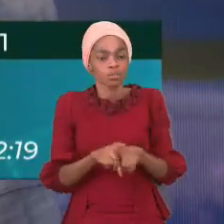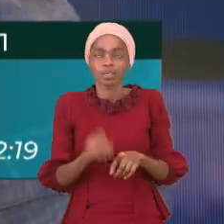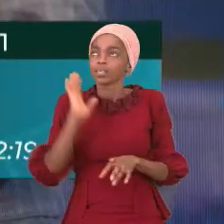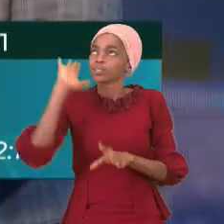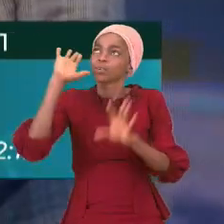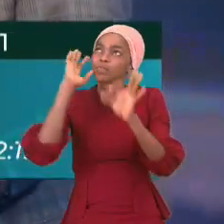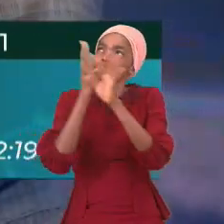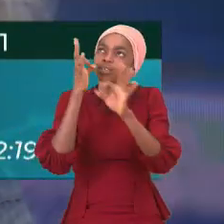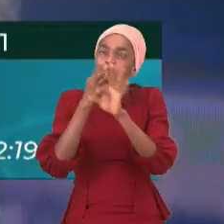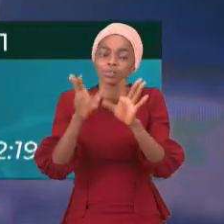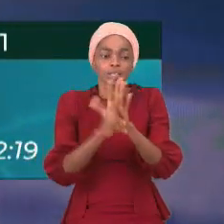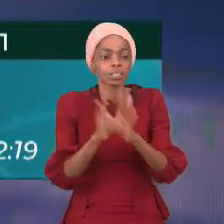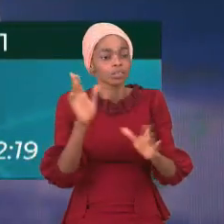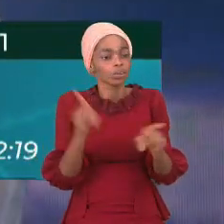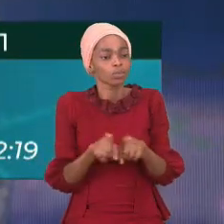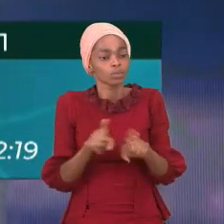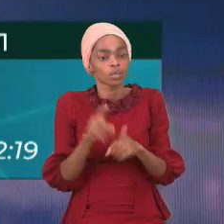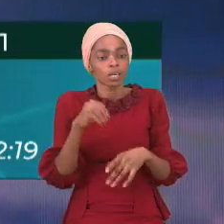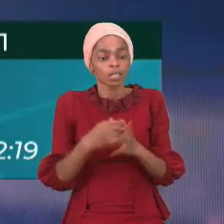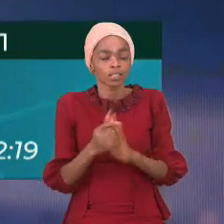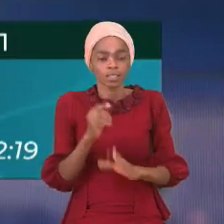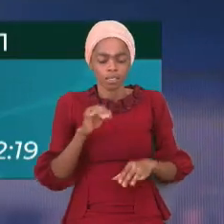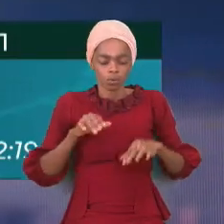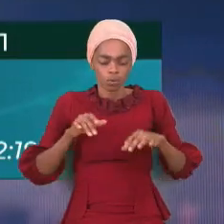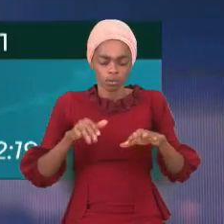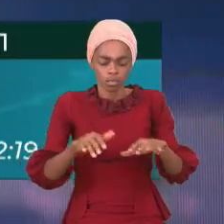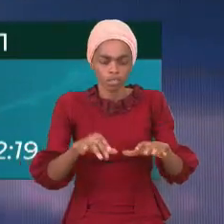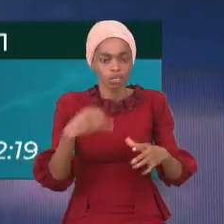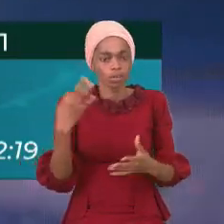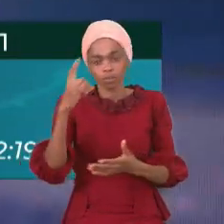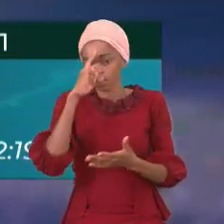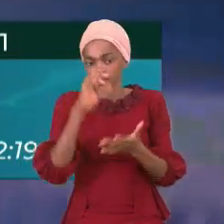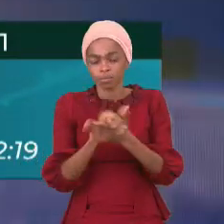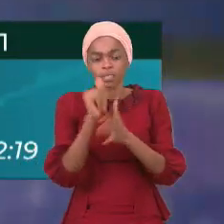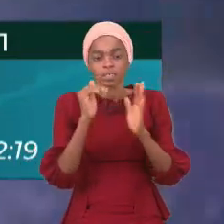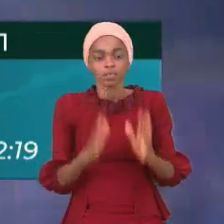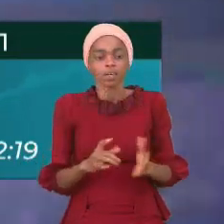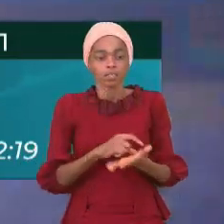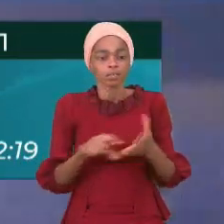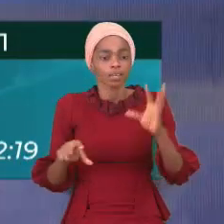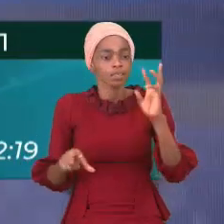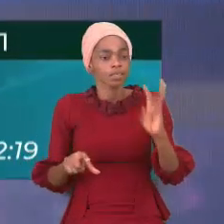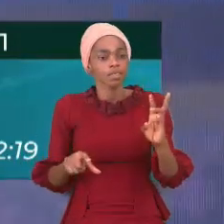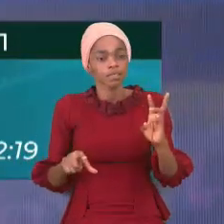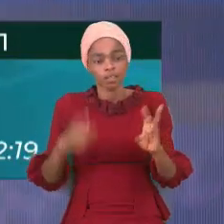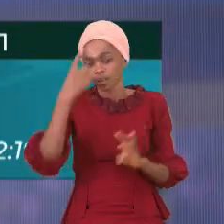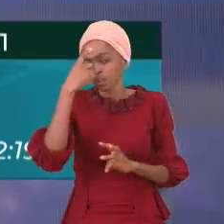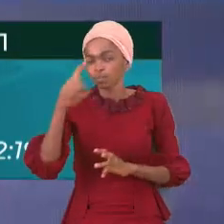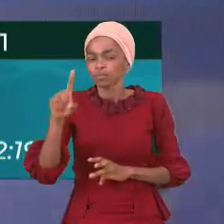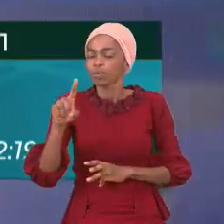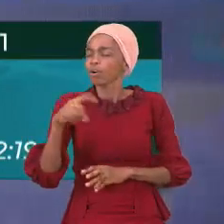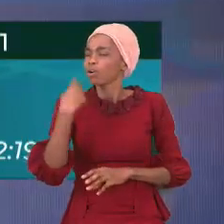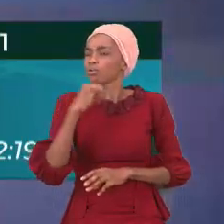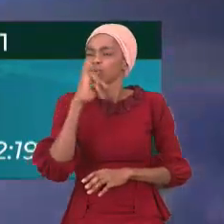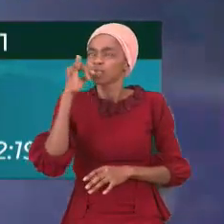faithfulness also in the congregation of the saints. Look at verse 6 there. In verse 6 it says,